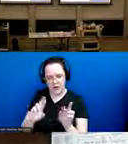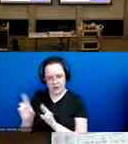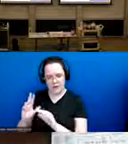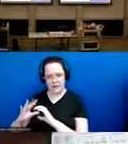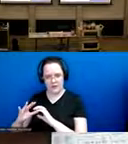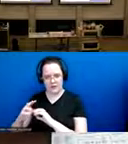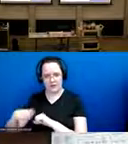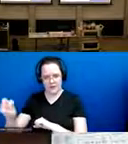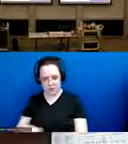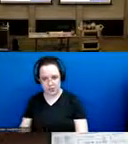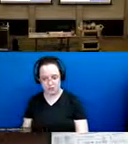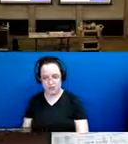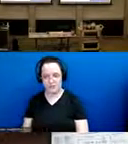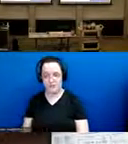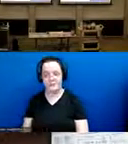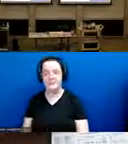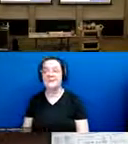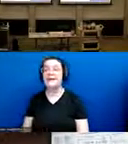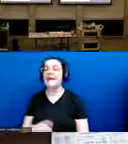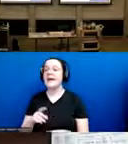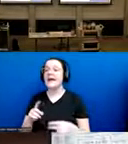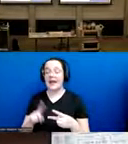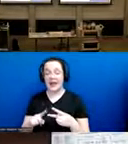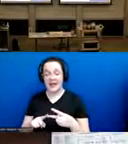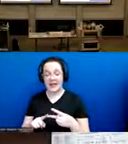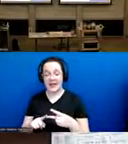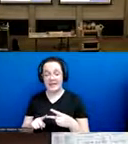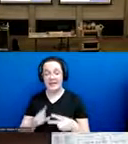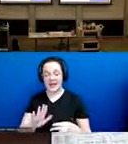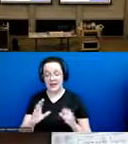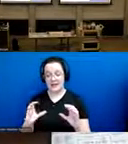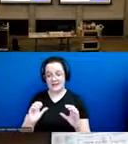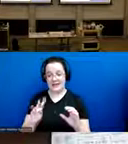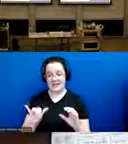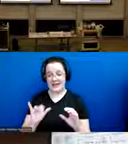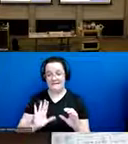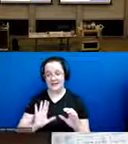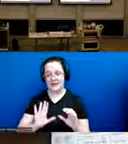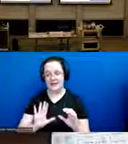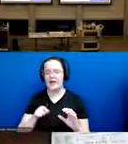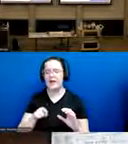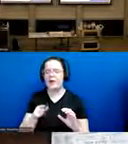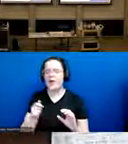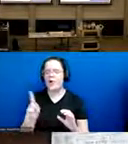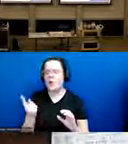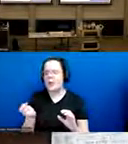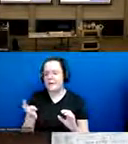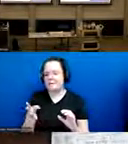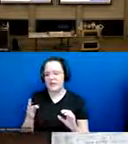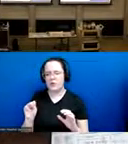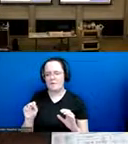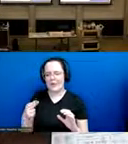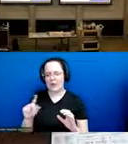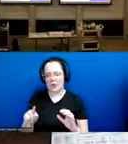this cavity has enough finesse, the language of the cavity will be only a few megahertz, right? Just to give